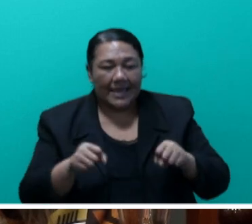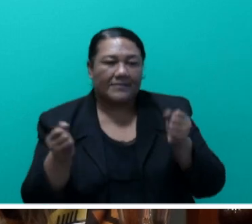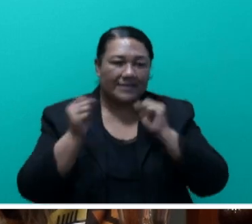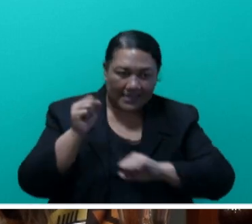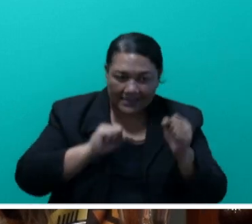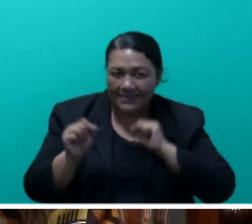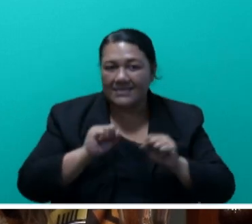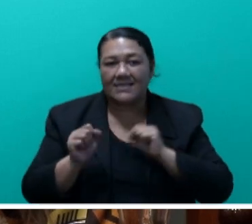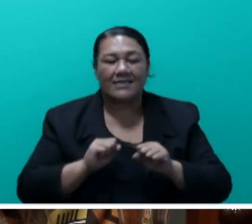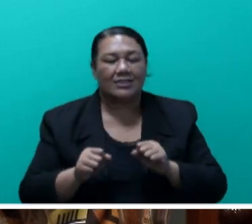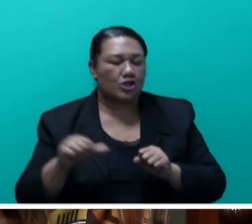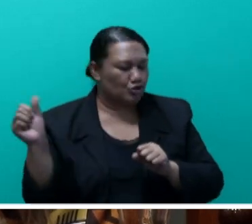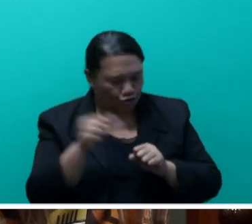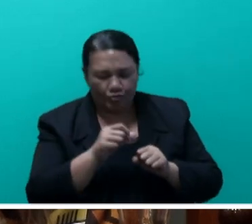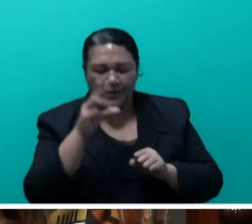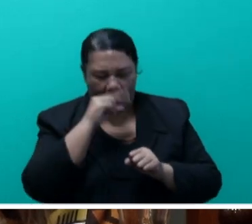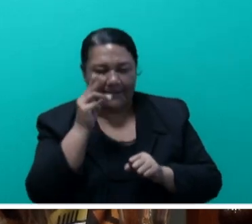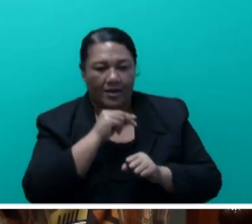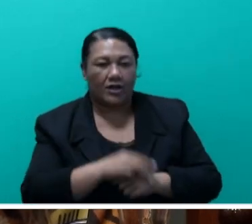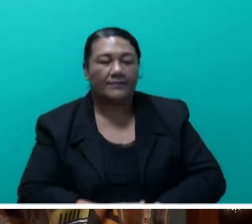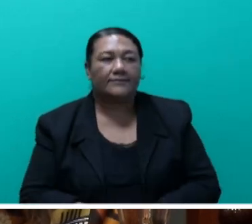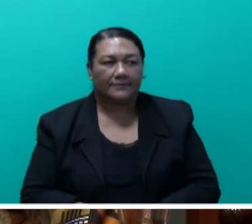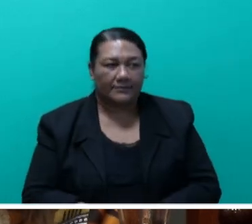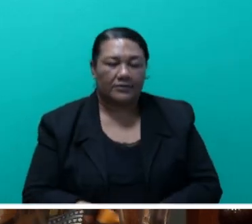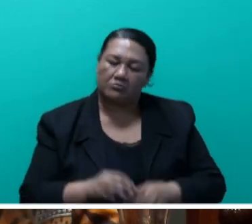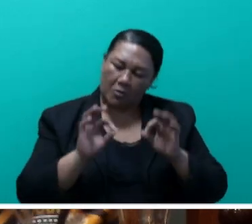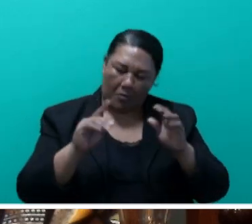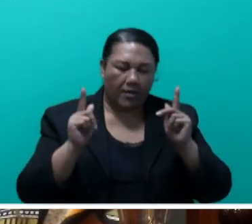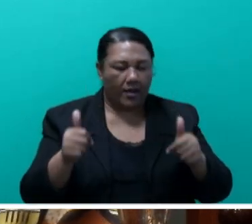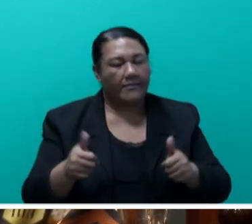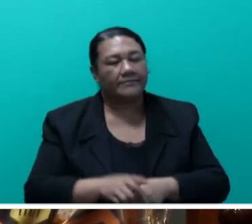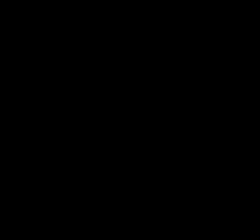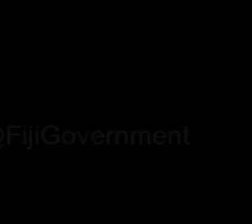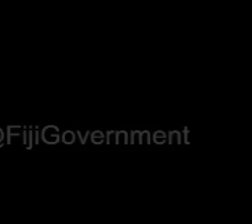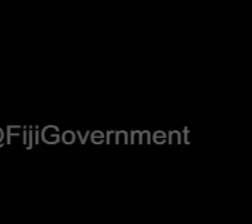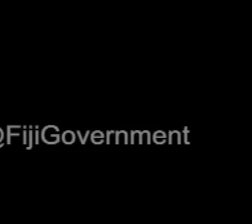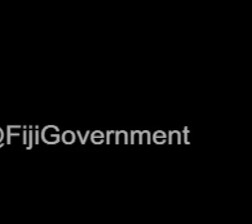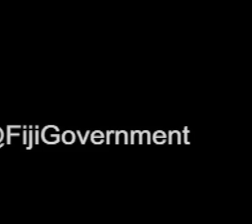the show. We should be okay. So I support the report, Honorable Speaker. Thank you.